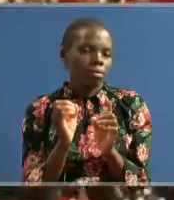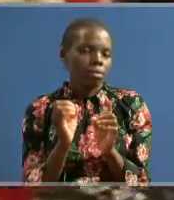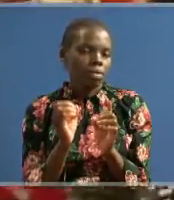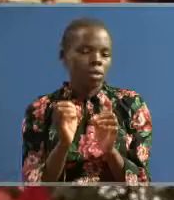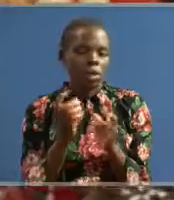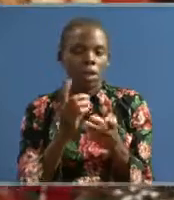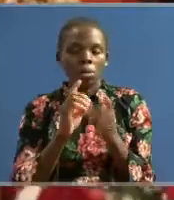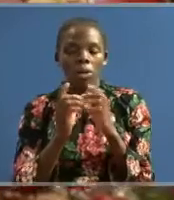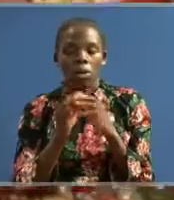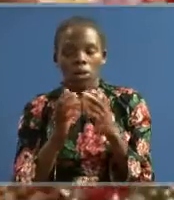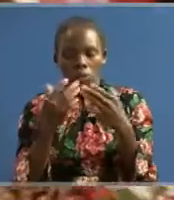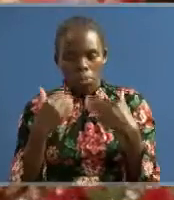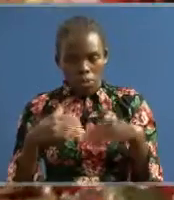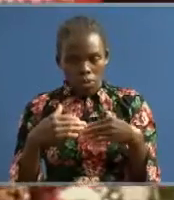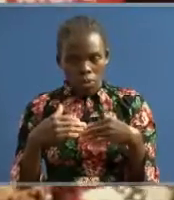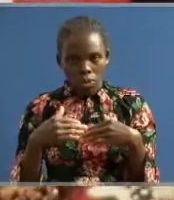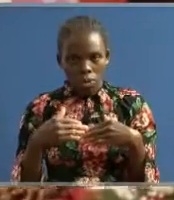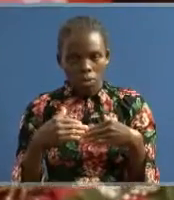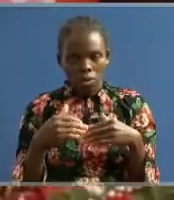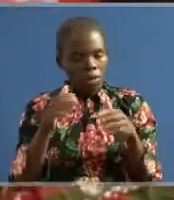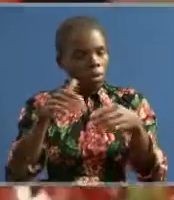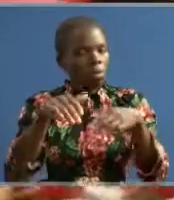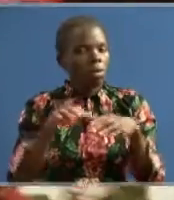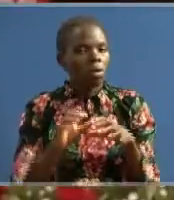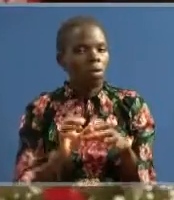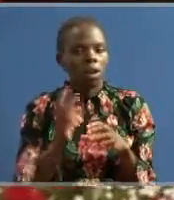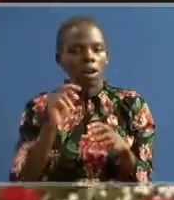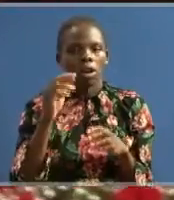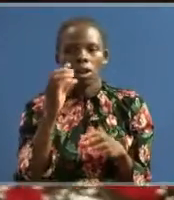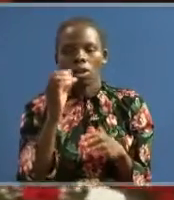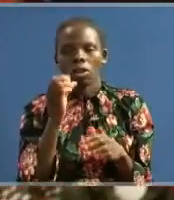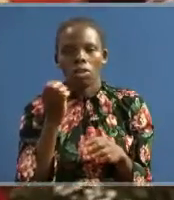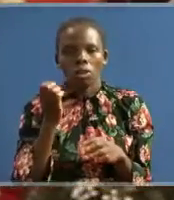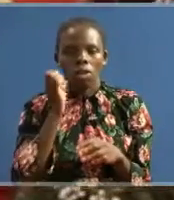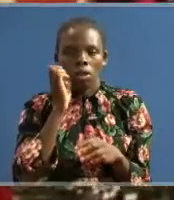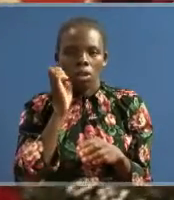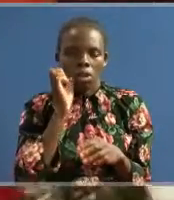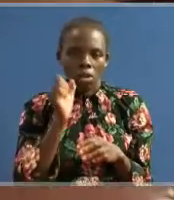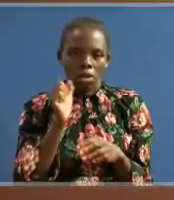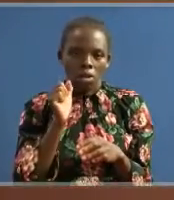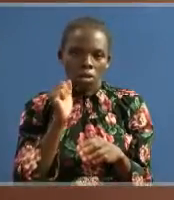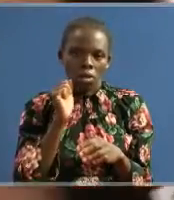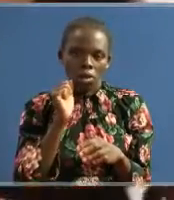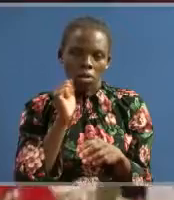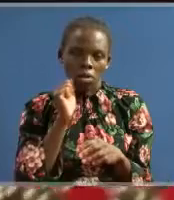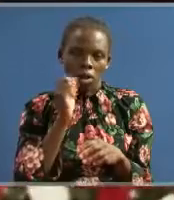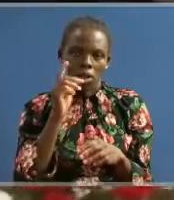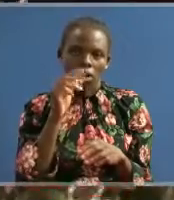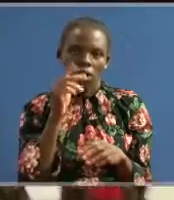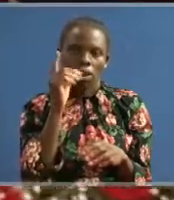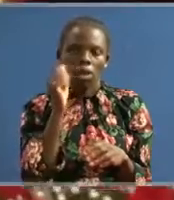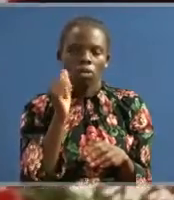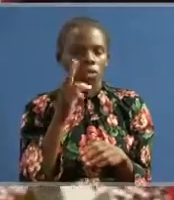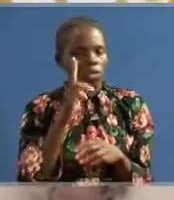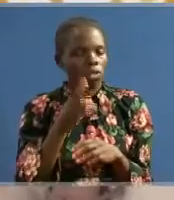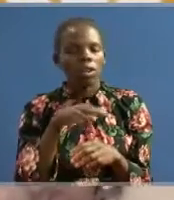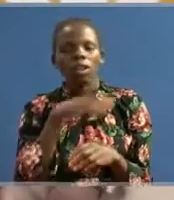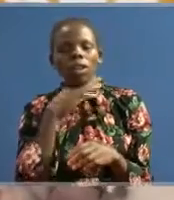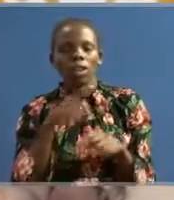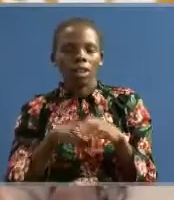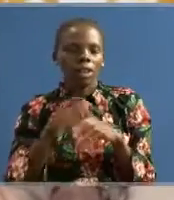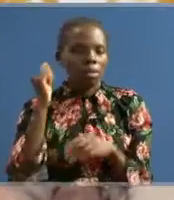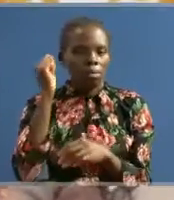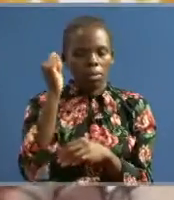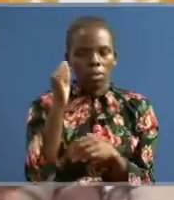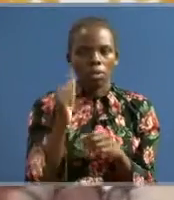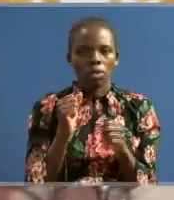Addressing mourners during the burial of Michael Ngumbao Jola, an uncle of Ganda Ward MCA-elect Ruben Katana, who was shot dead during campaign